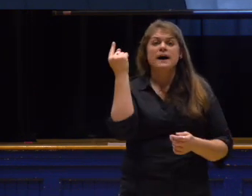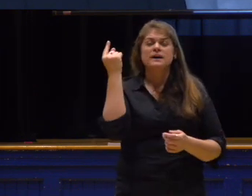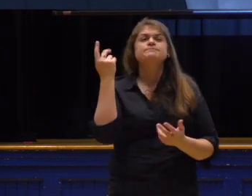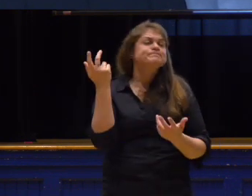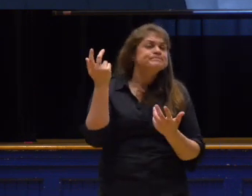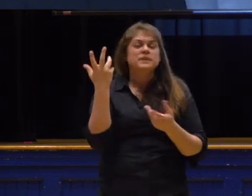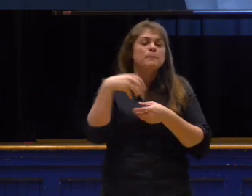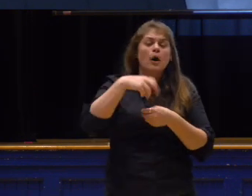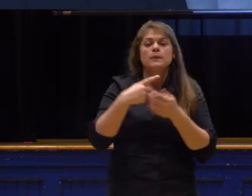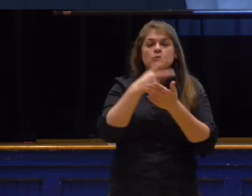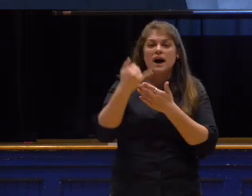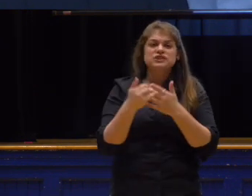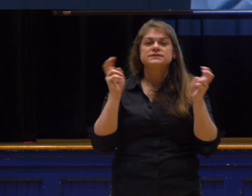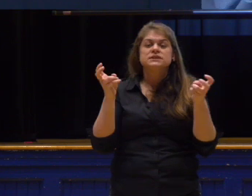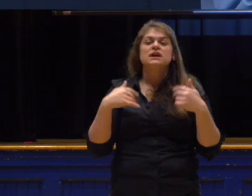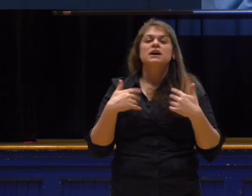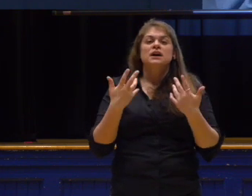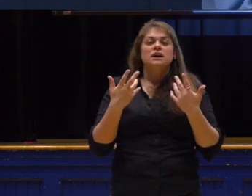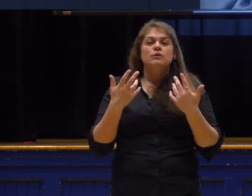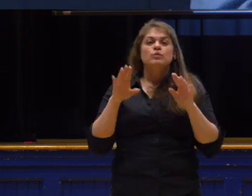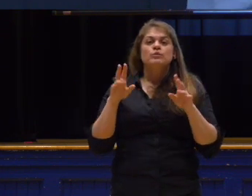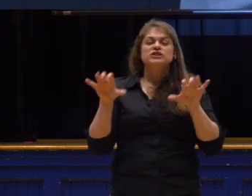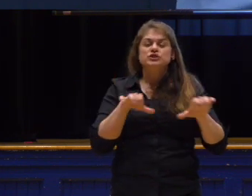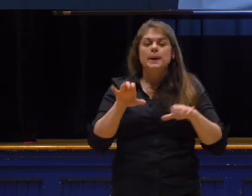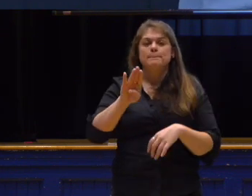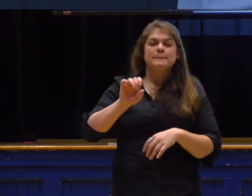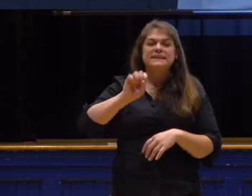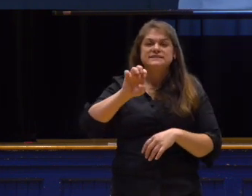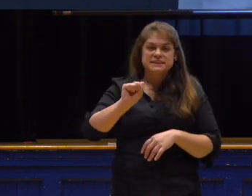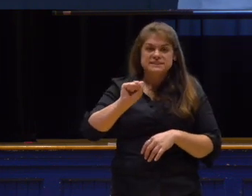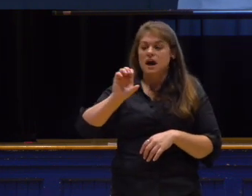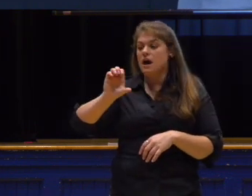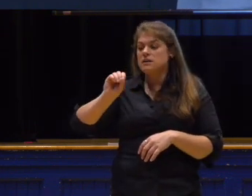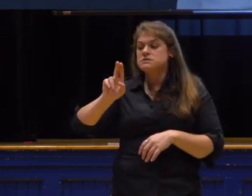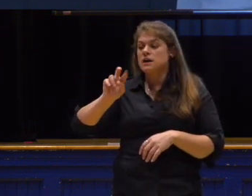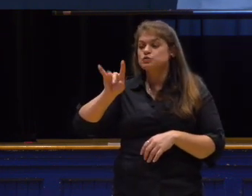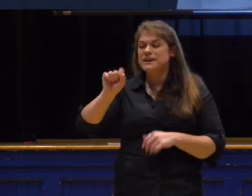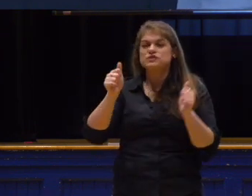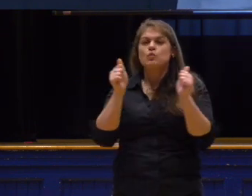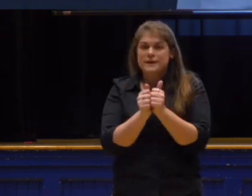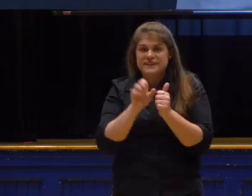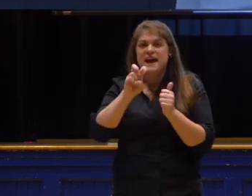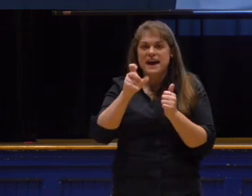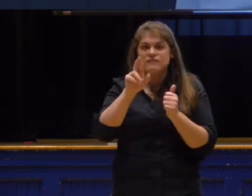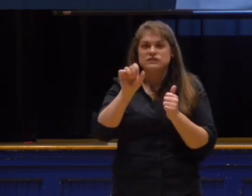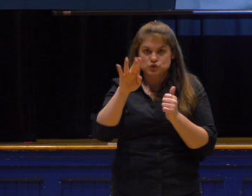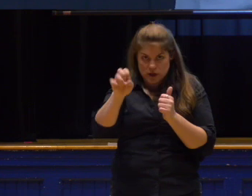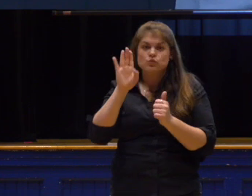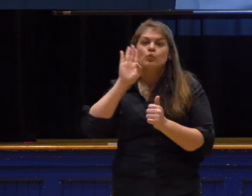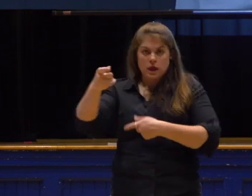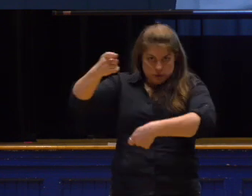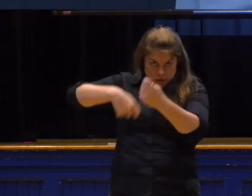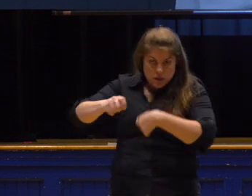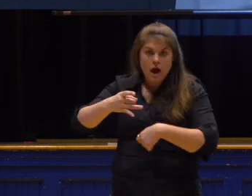As part of the project, we're doing bases and conduits. With Eversource, as we move through the project, new lighting will be put in.